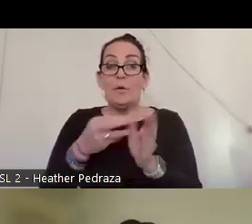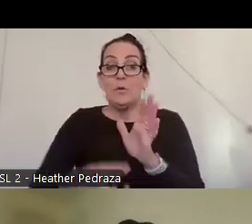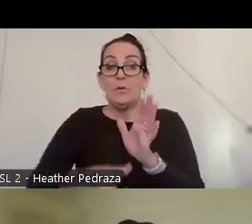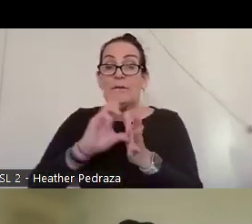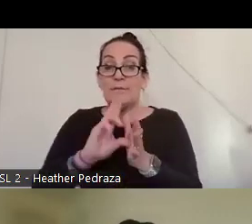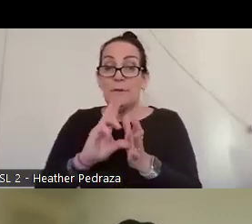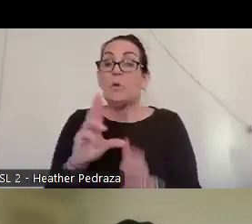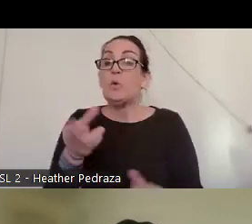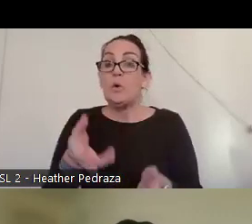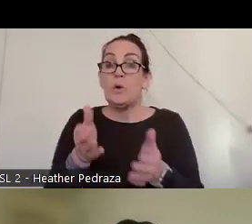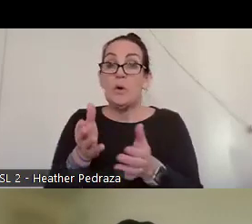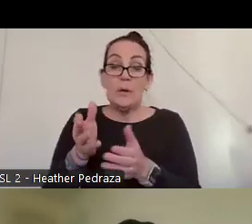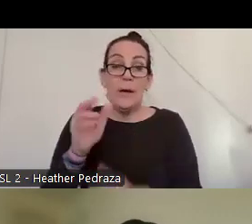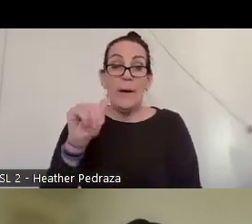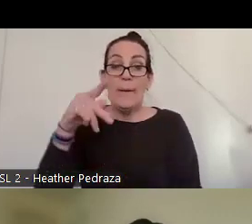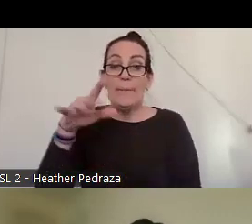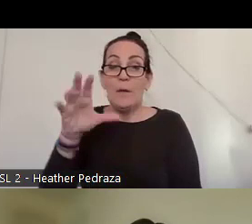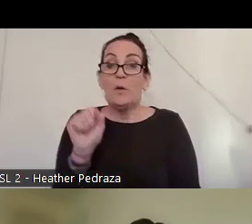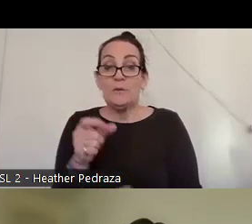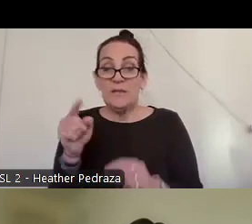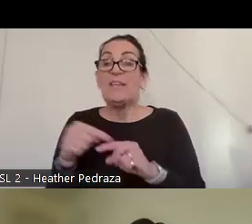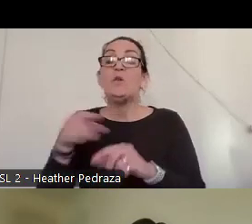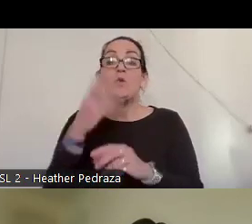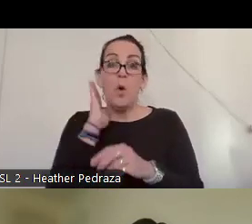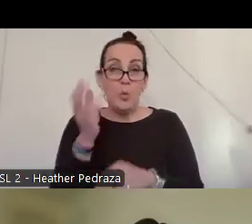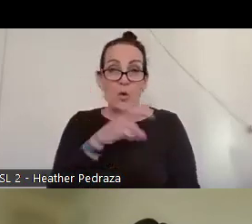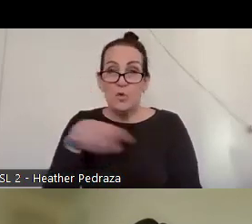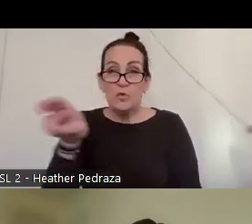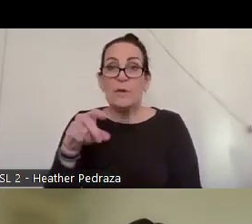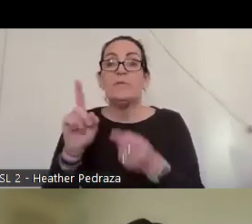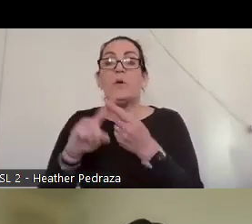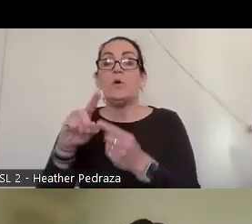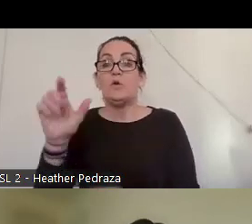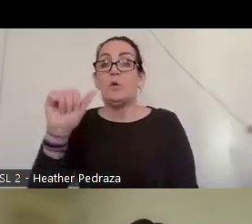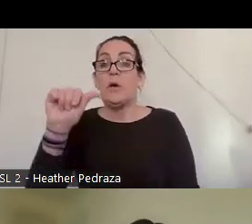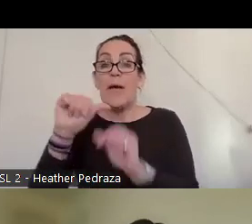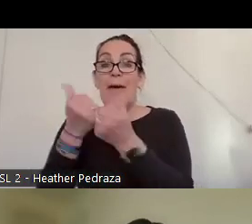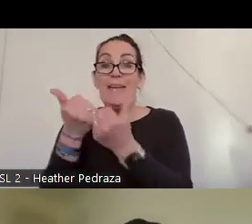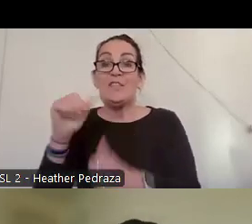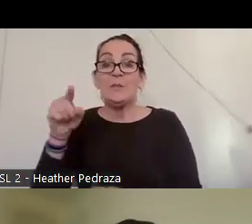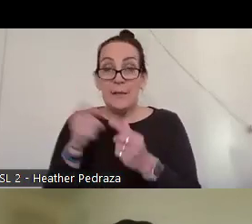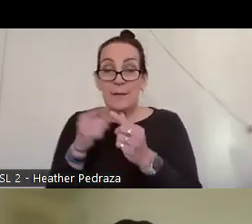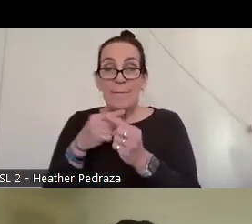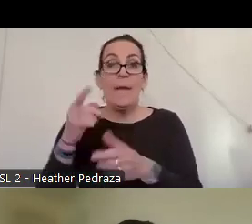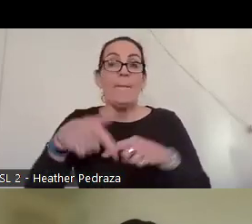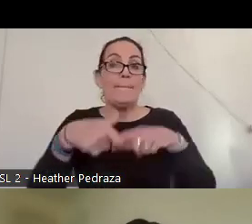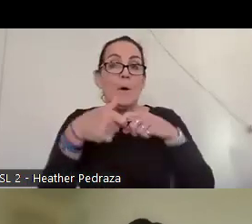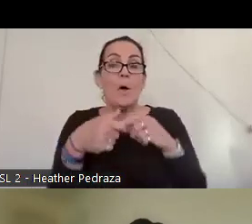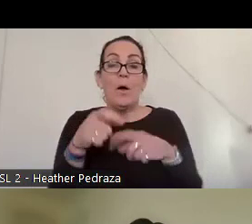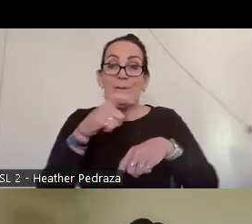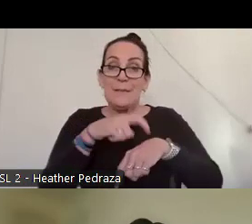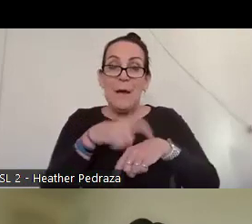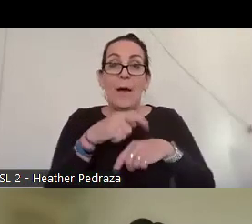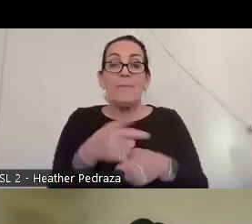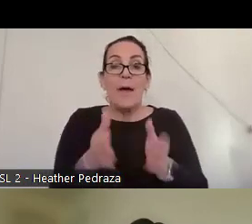to the agency and the clock starts, but the agency can stop the clock and ask for additional information like scans or